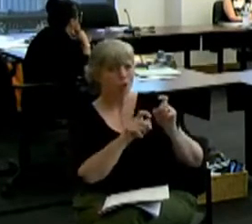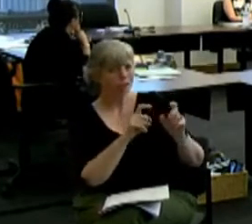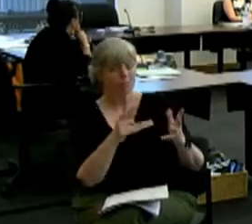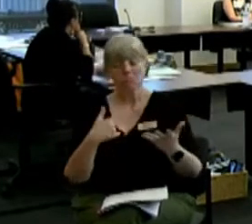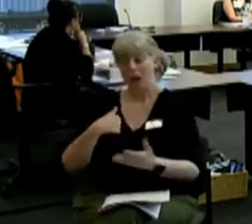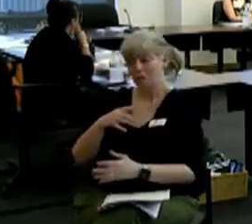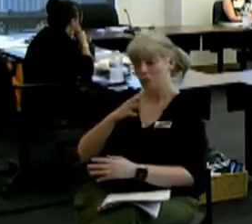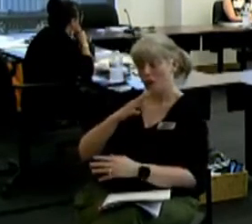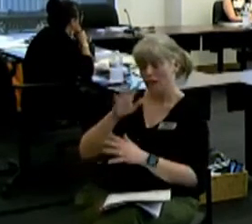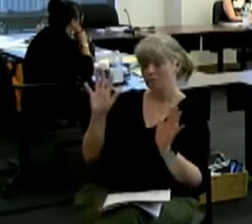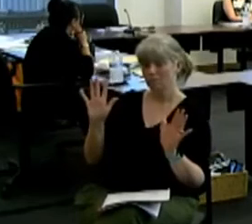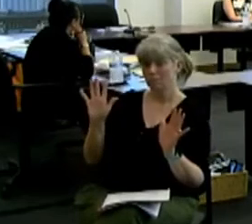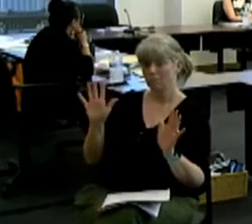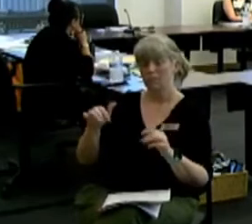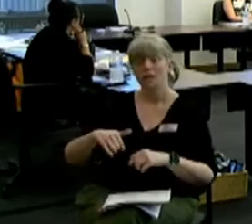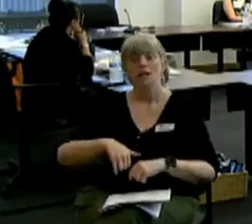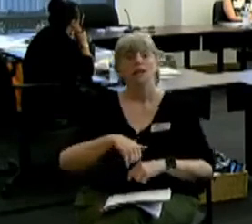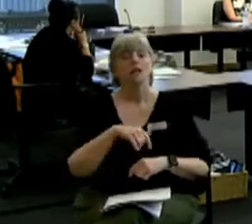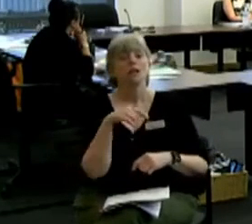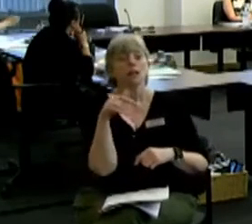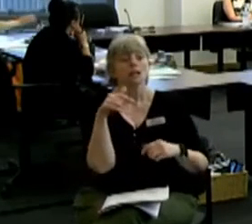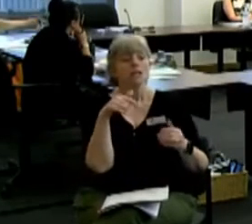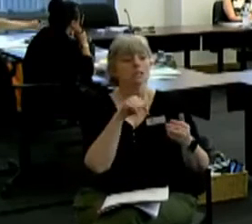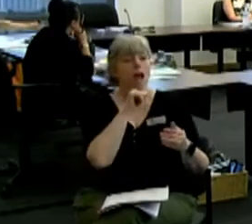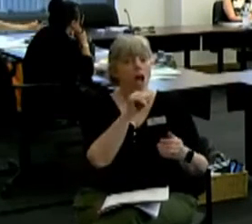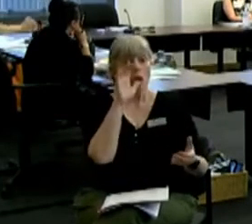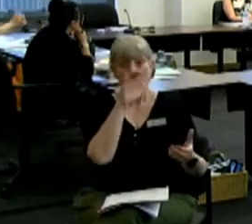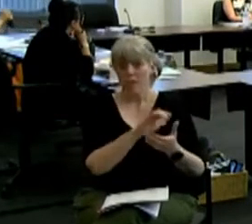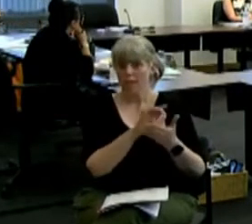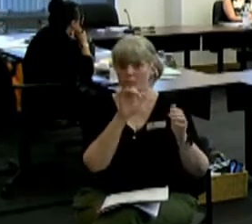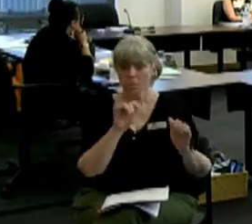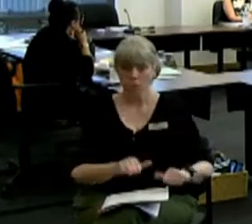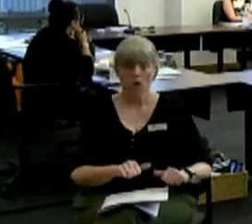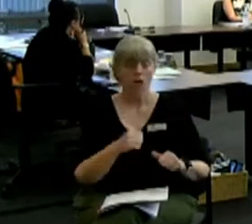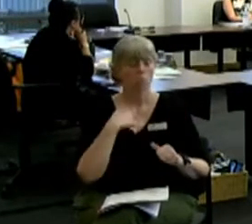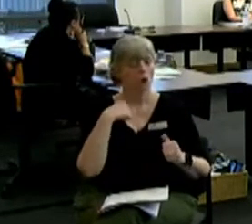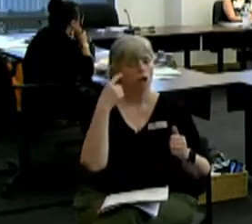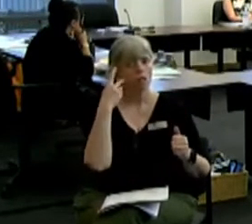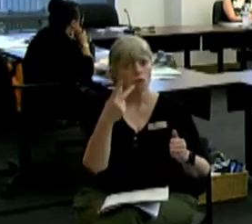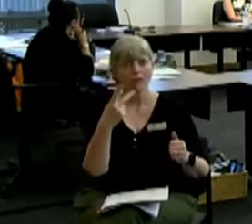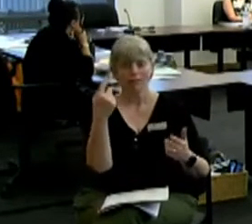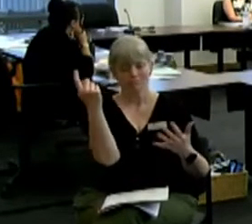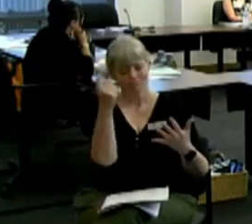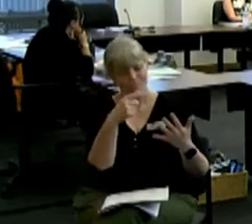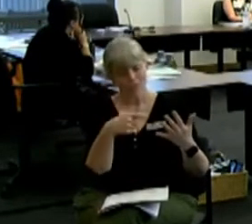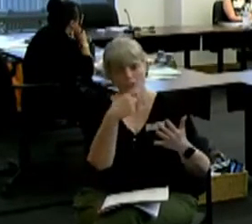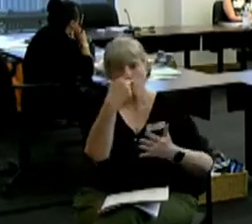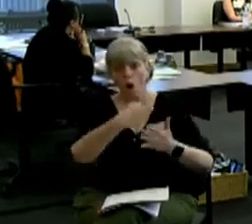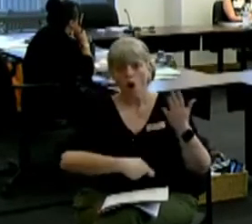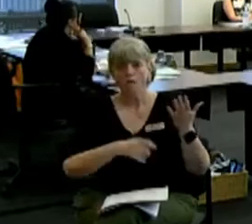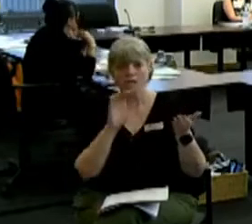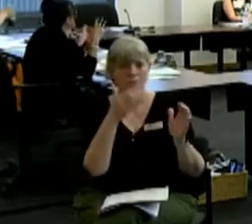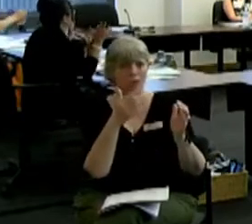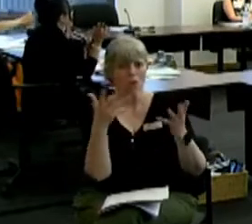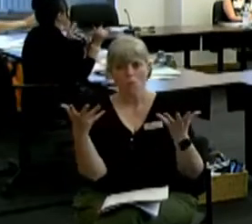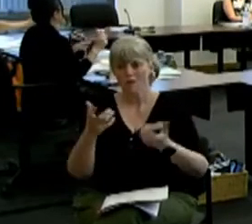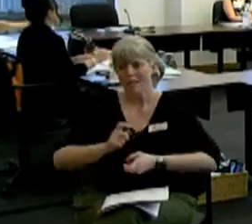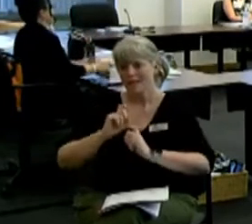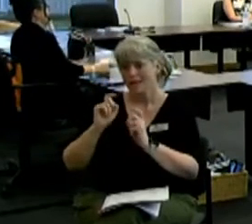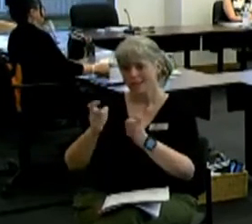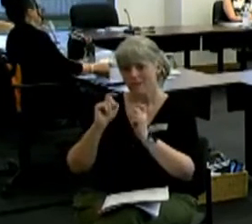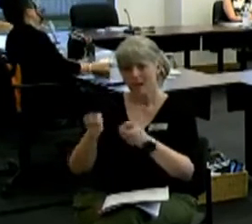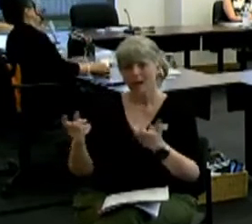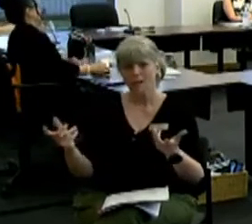I'm talking. And it's just been unbelievable if we're looking at the expense considered to what they've given out. Different